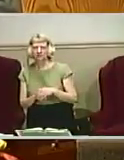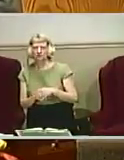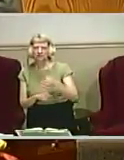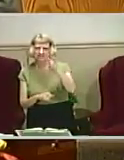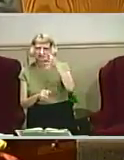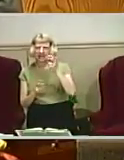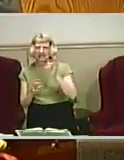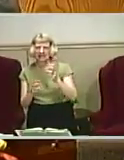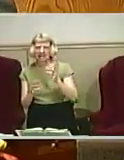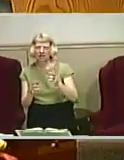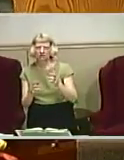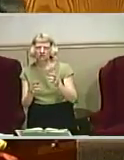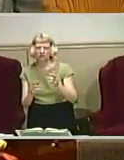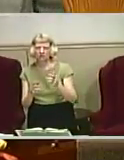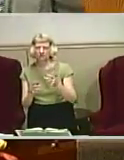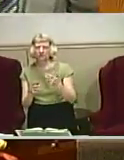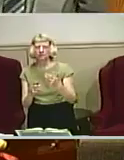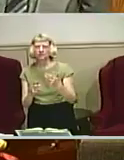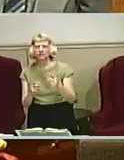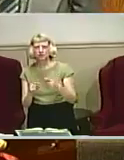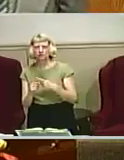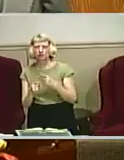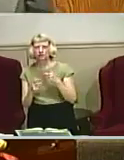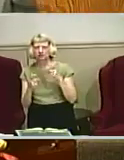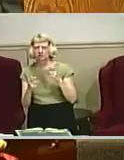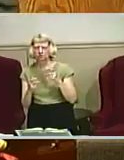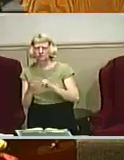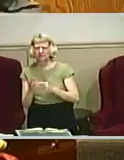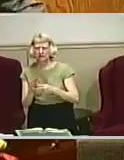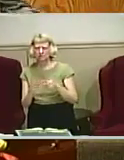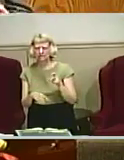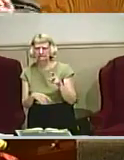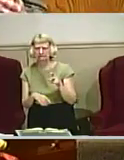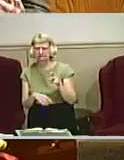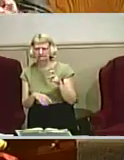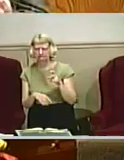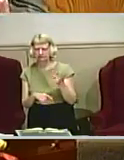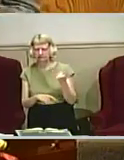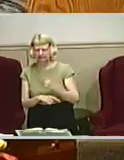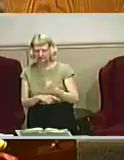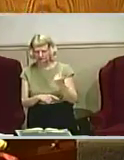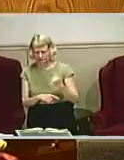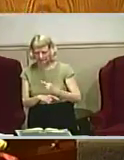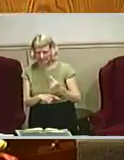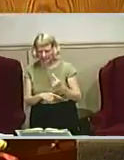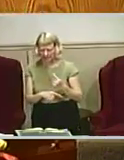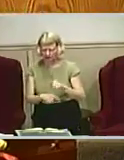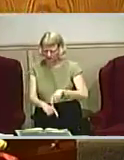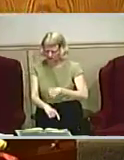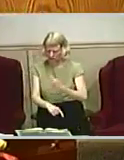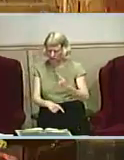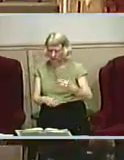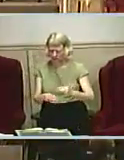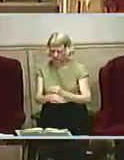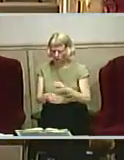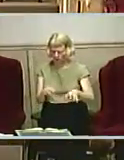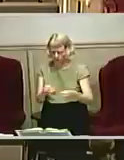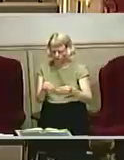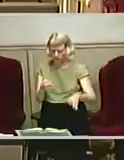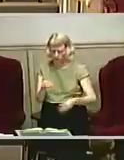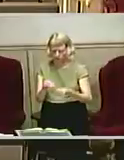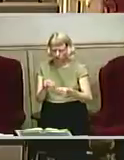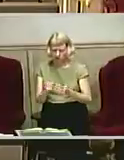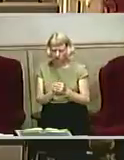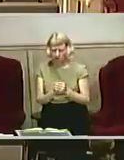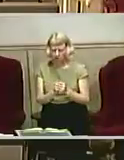Dad was the first one to laugh about that. I don't know what that means. Anyway, but our days will be lengthened out or multiplied.